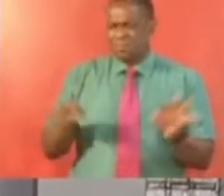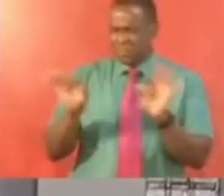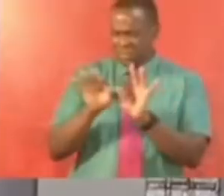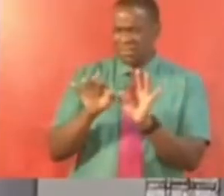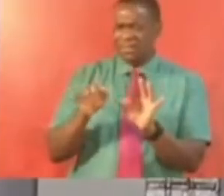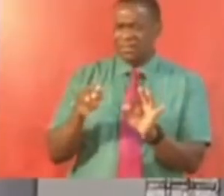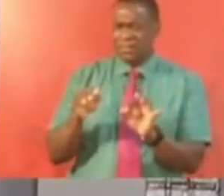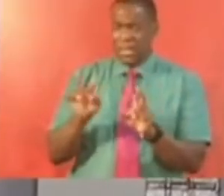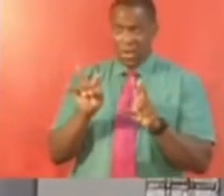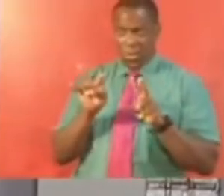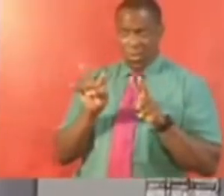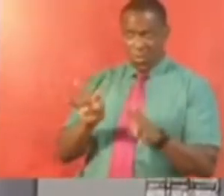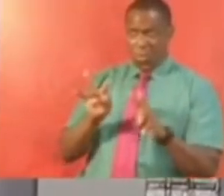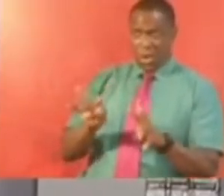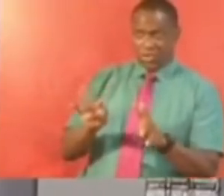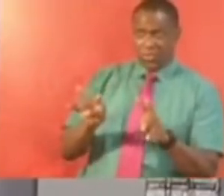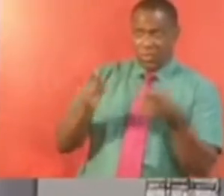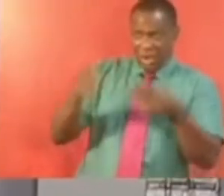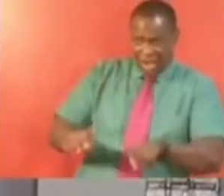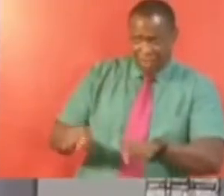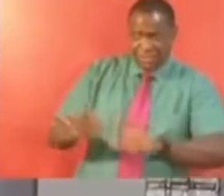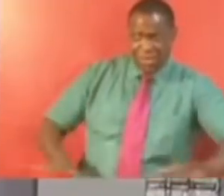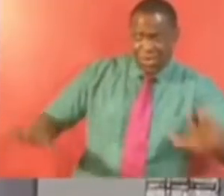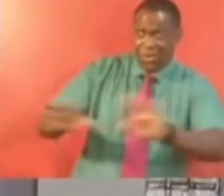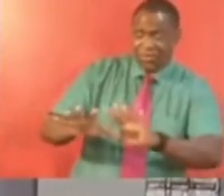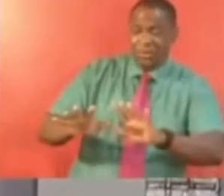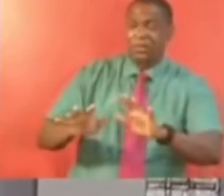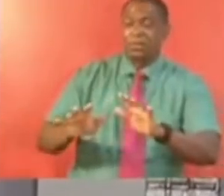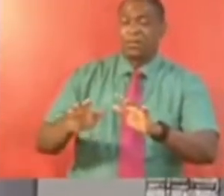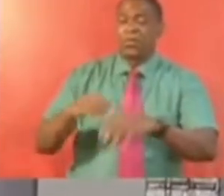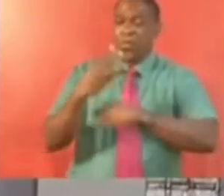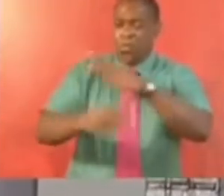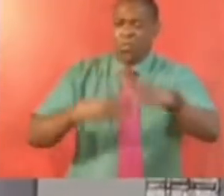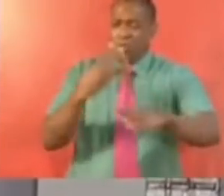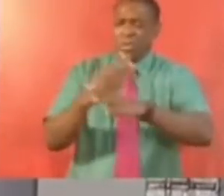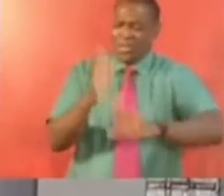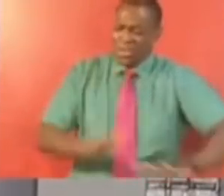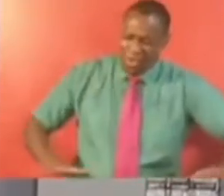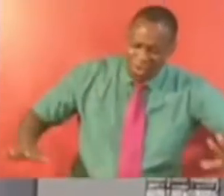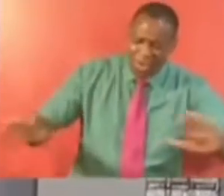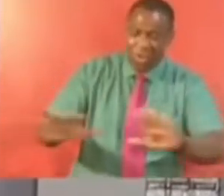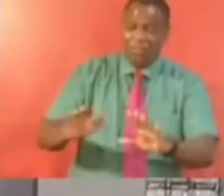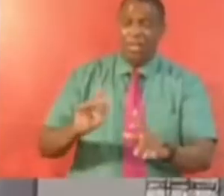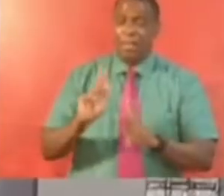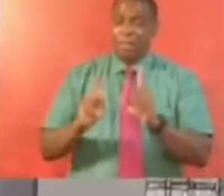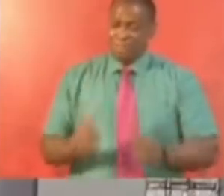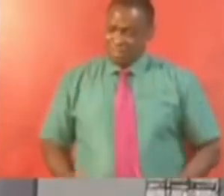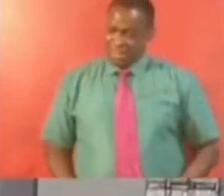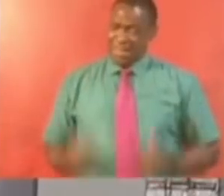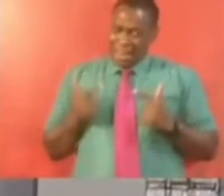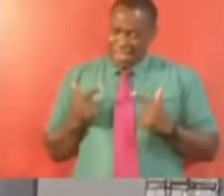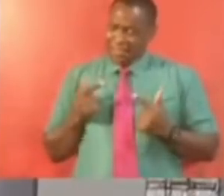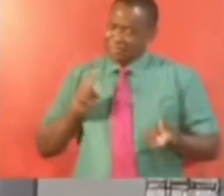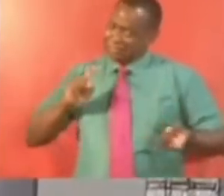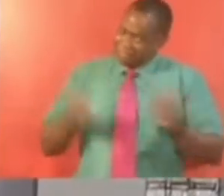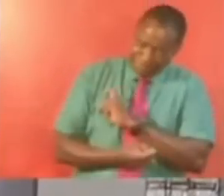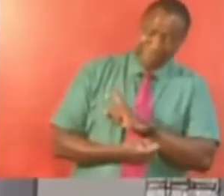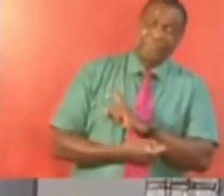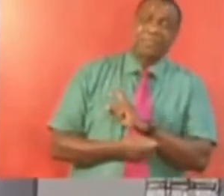has disrupted life around the world, Trinidad and Tobago being no exception.